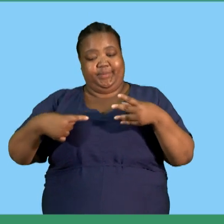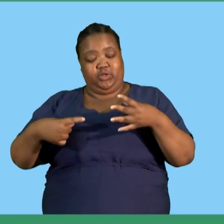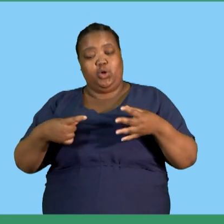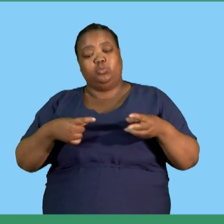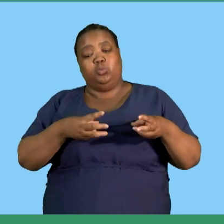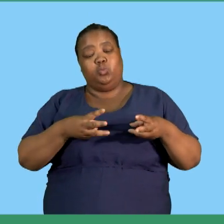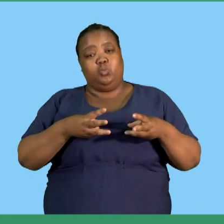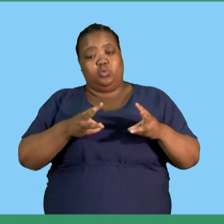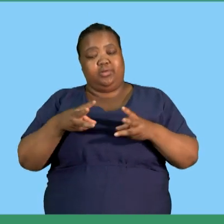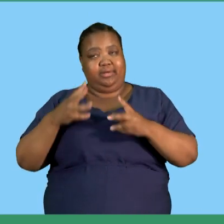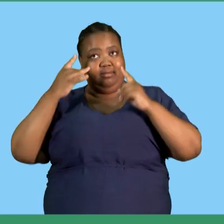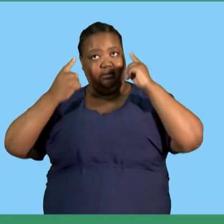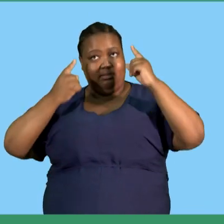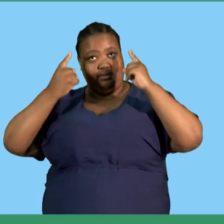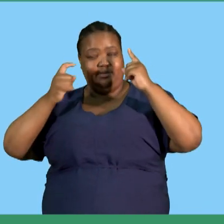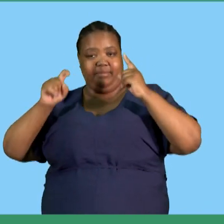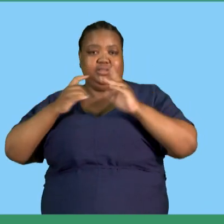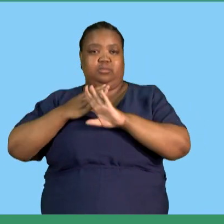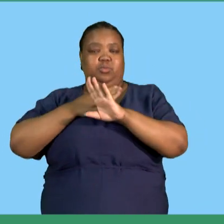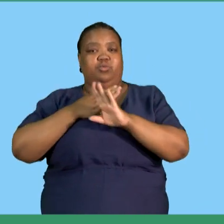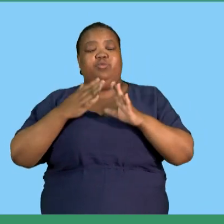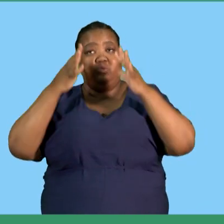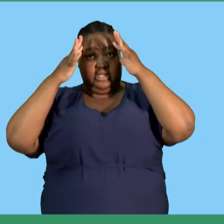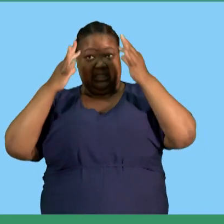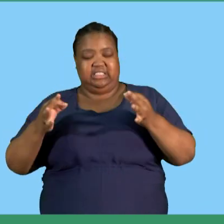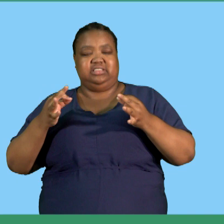before deciding on what? On the best one.